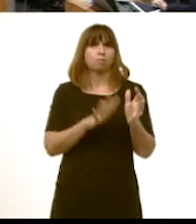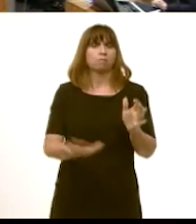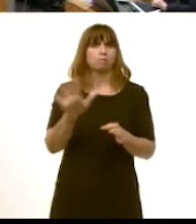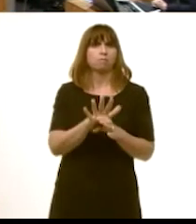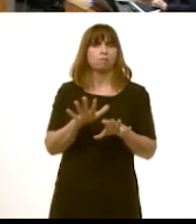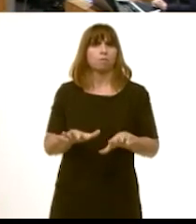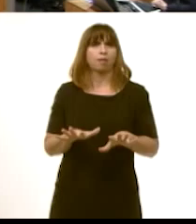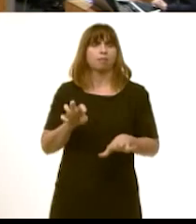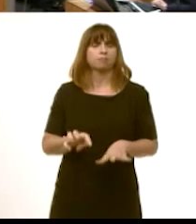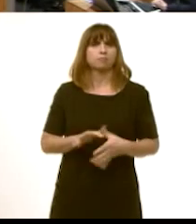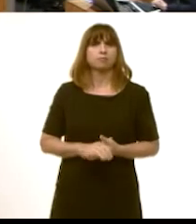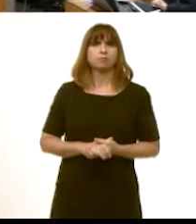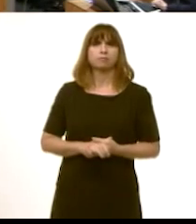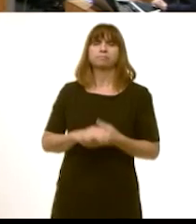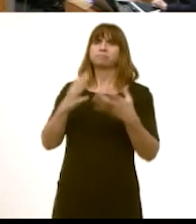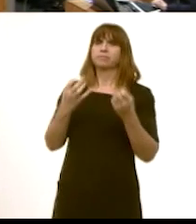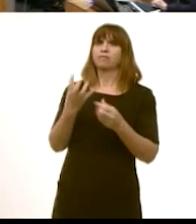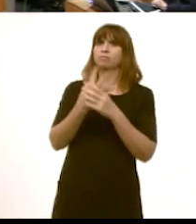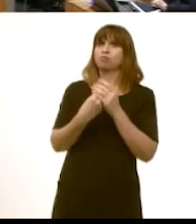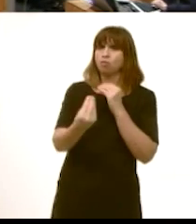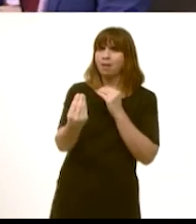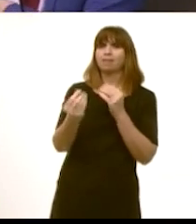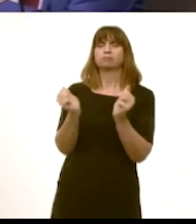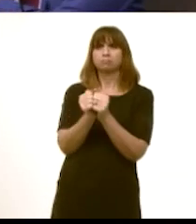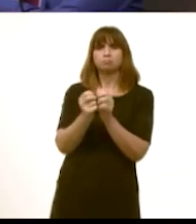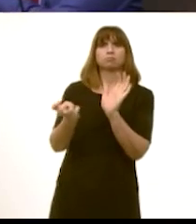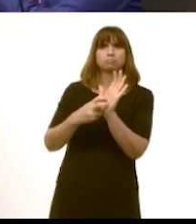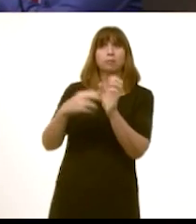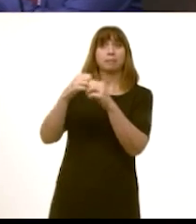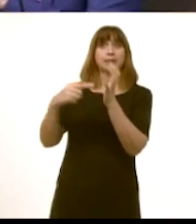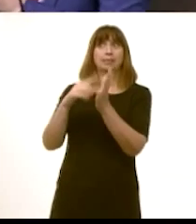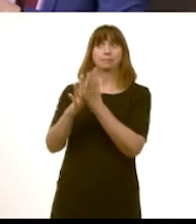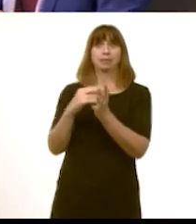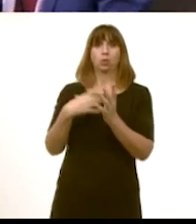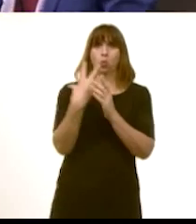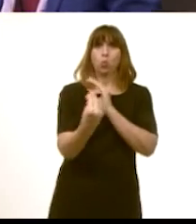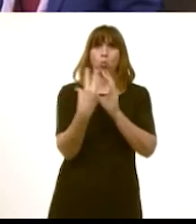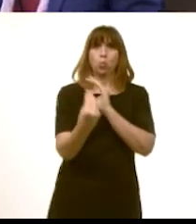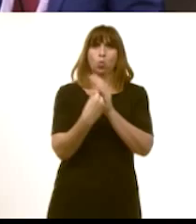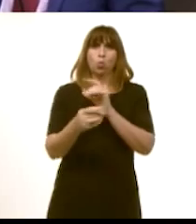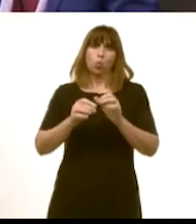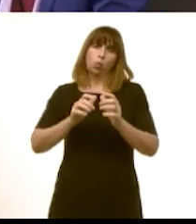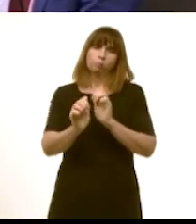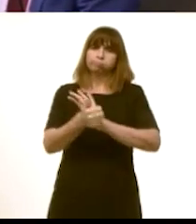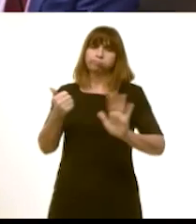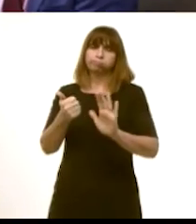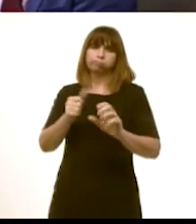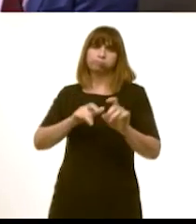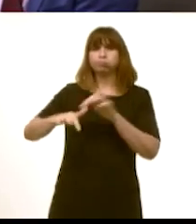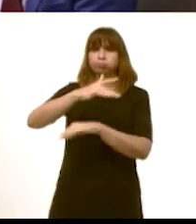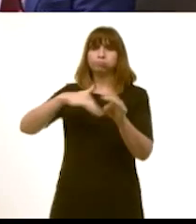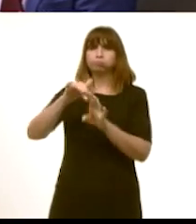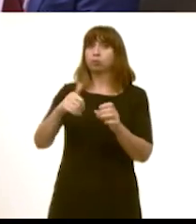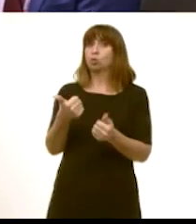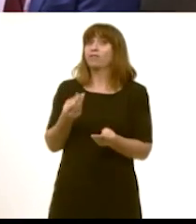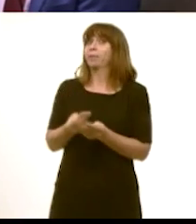public sector broadband aggregation contract with BT, we are creating a faster, more reliable, higher capacity and cost-effective